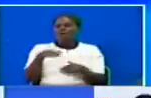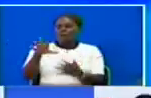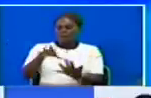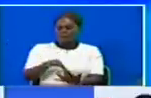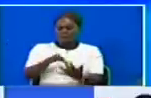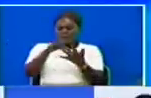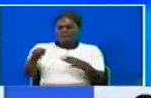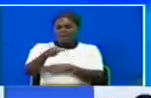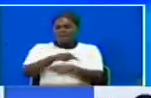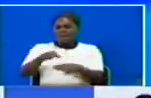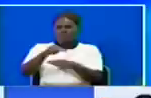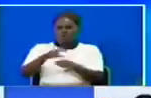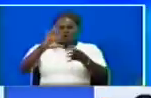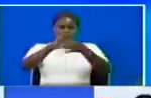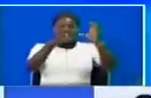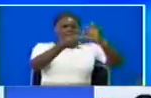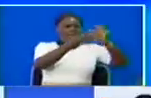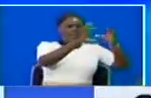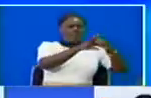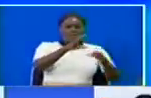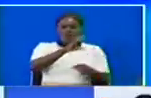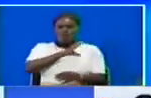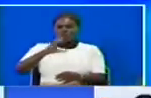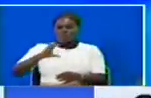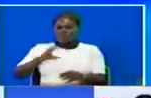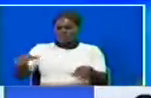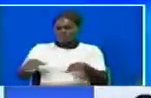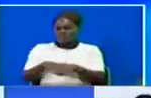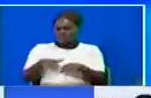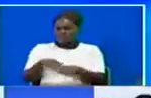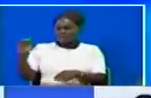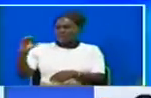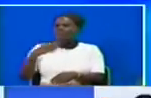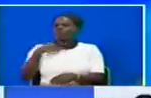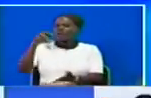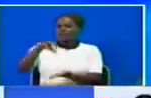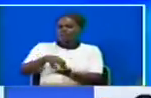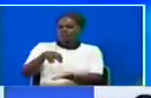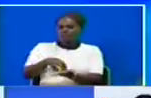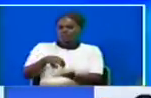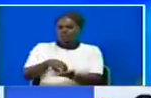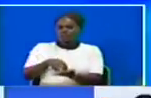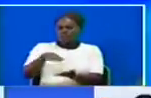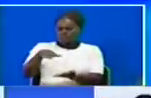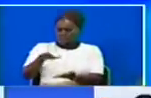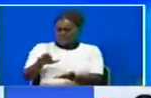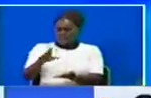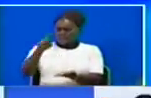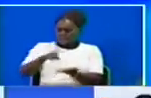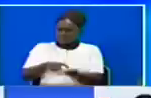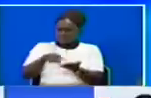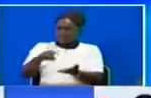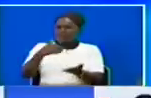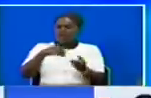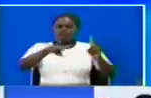as National Olympics Committee members. Catherine Ndereba is, however, eager to get the position as she remains adamant that she will bring